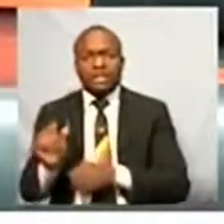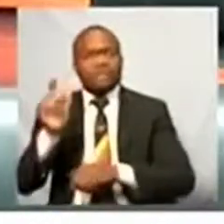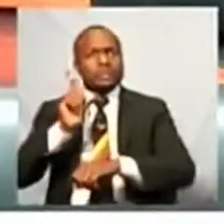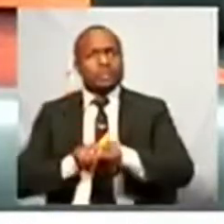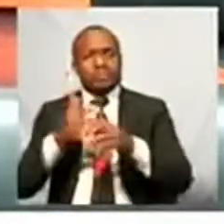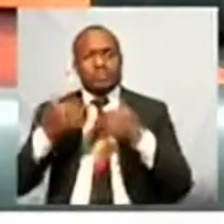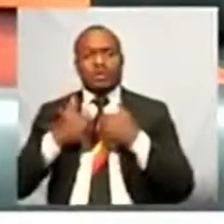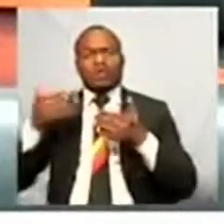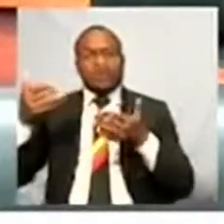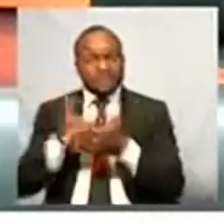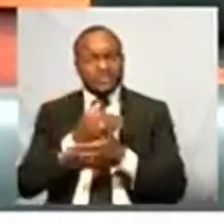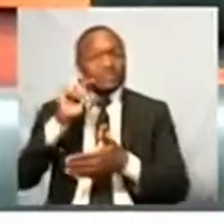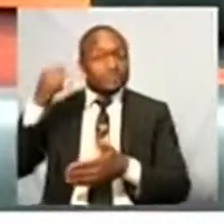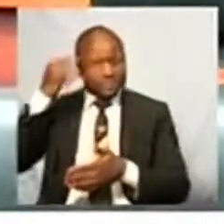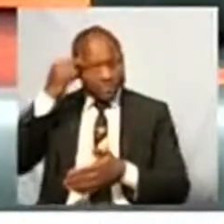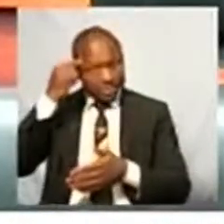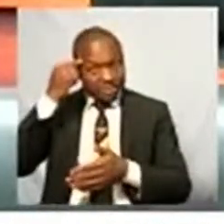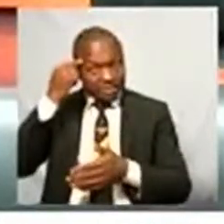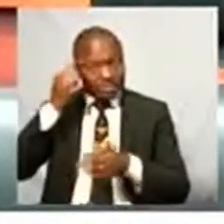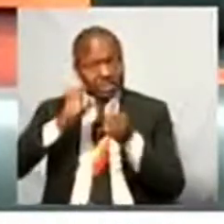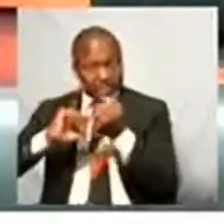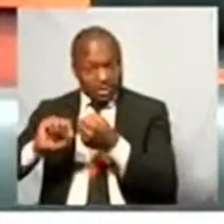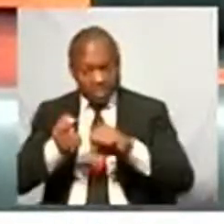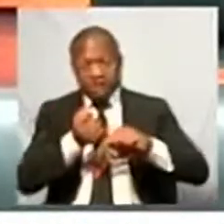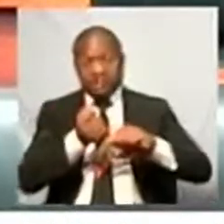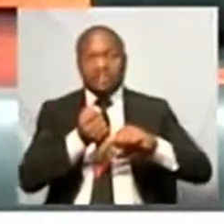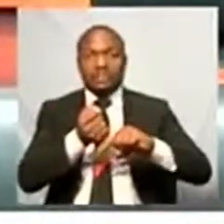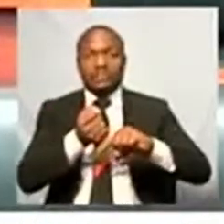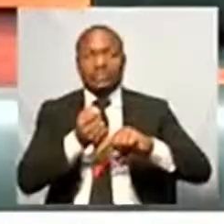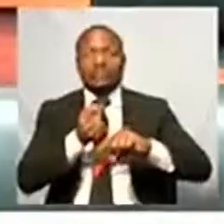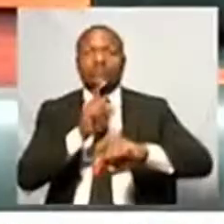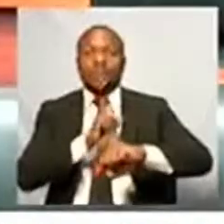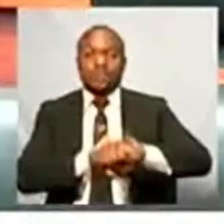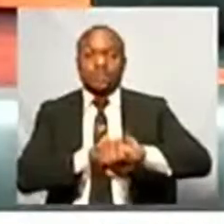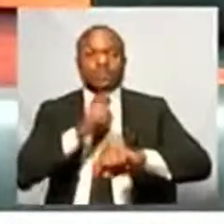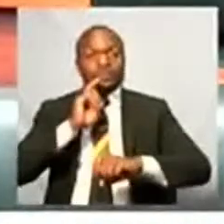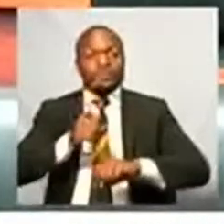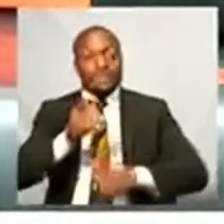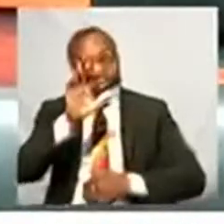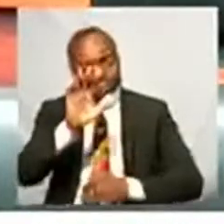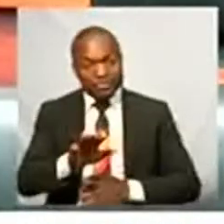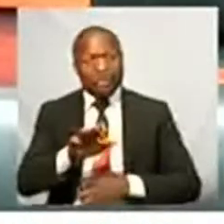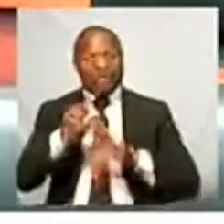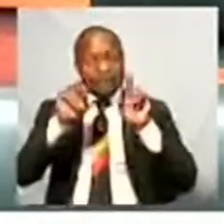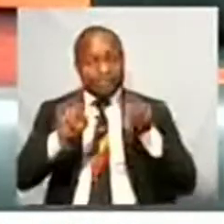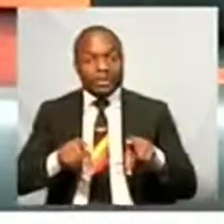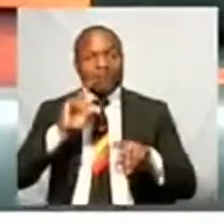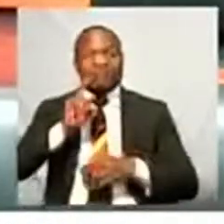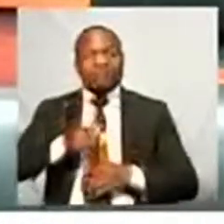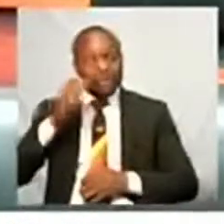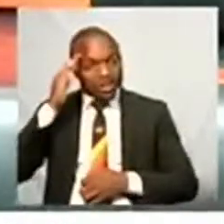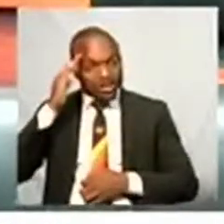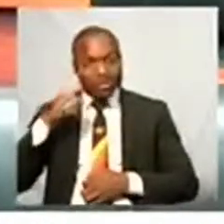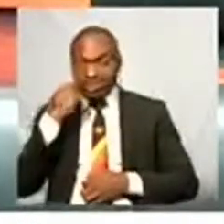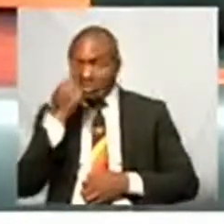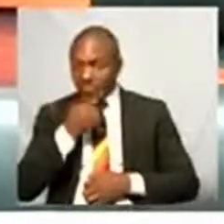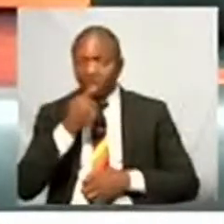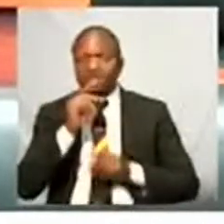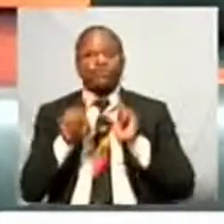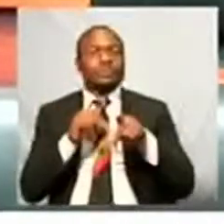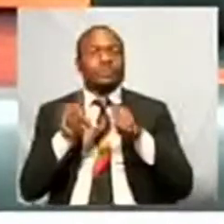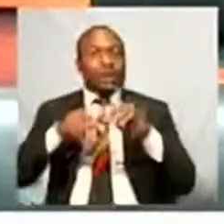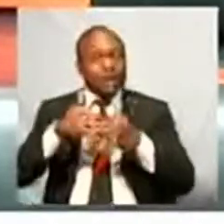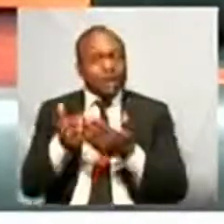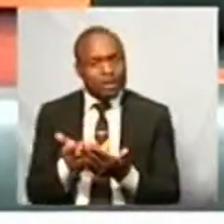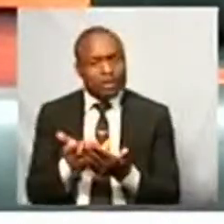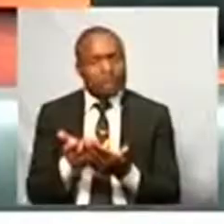government in place. Madam Speaker, his security of tenure should be guaranteed. Madam Speaker, is a person that's supposed to know who the clients are, how